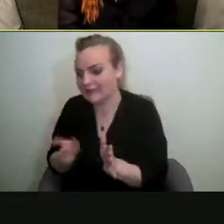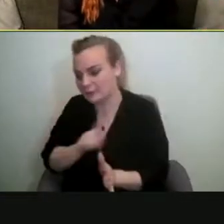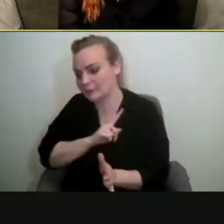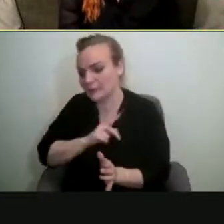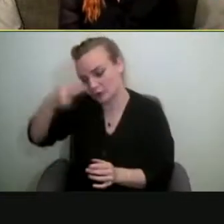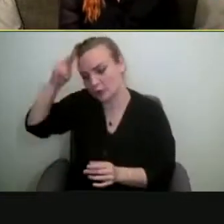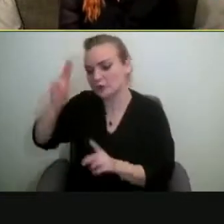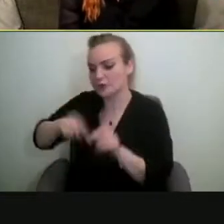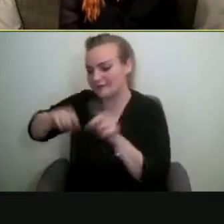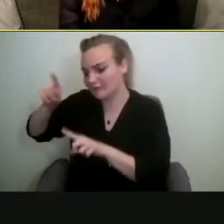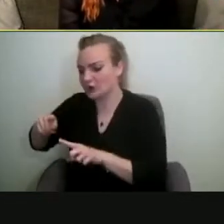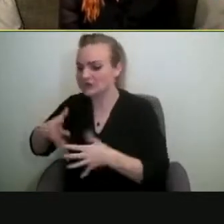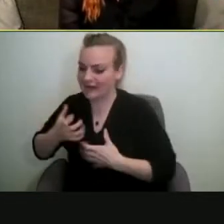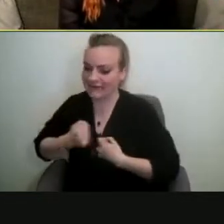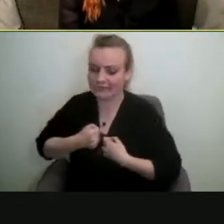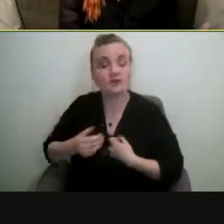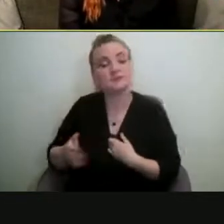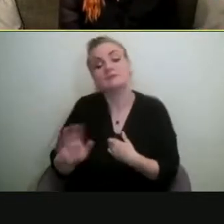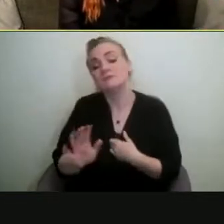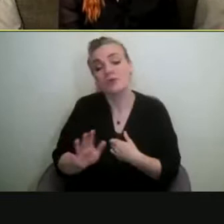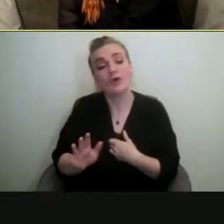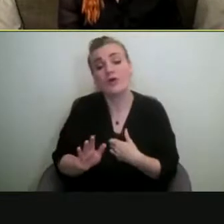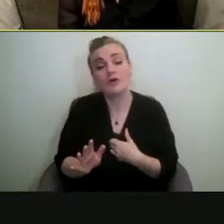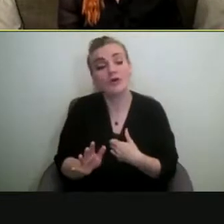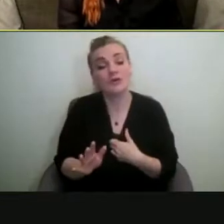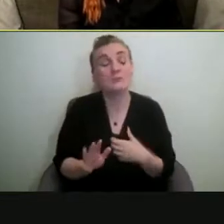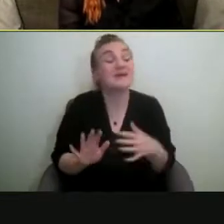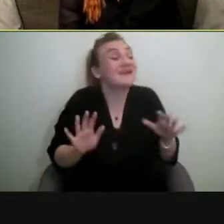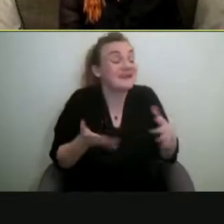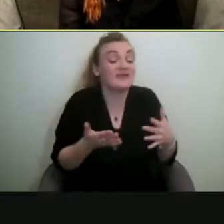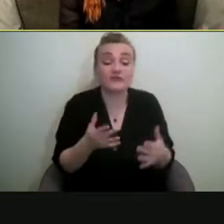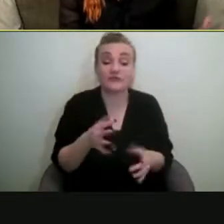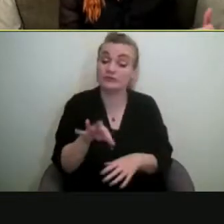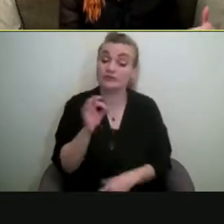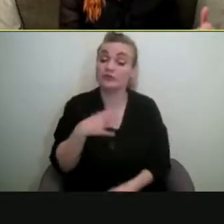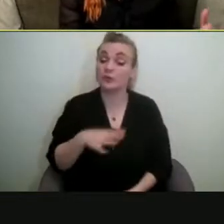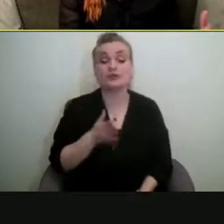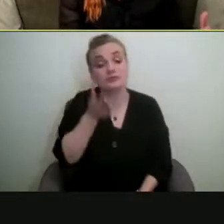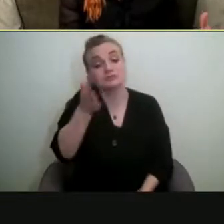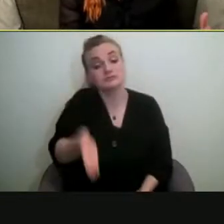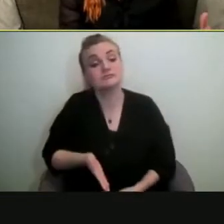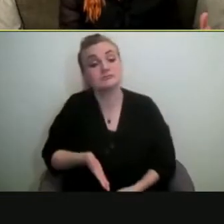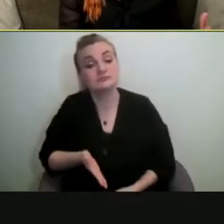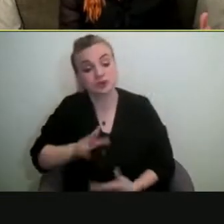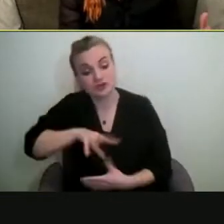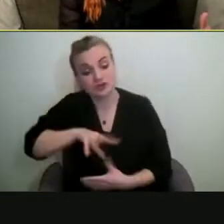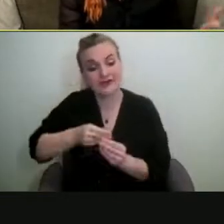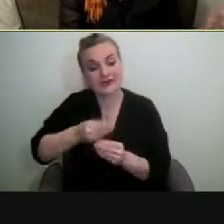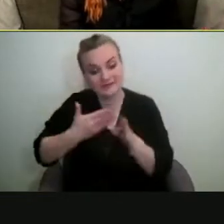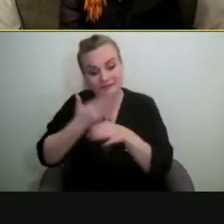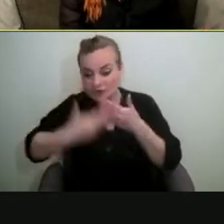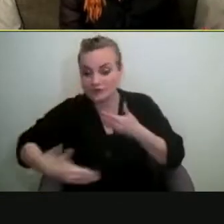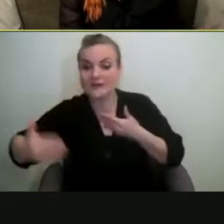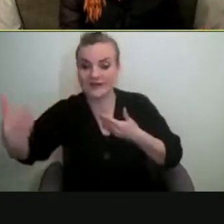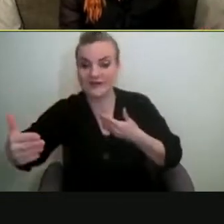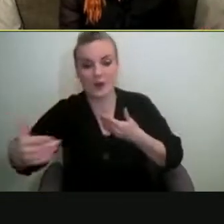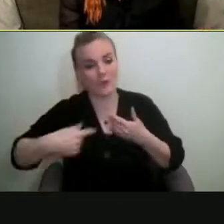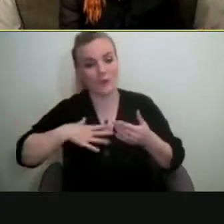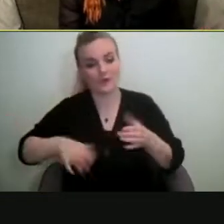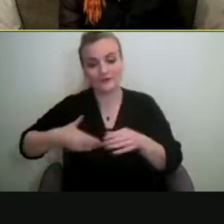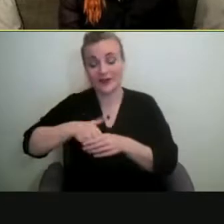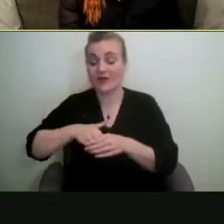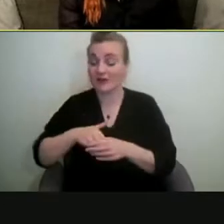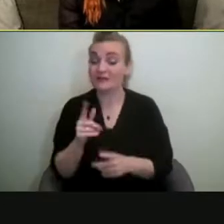that. But if you do go into a creative career, there are a lot of